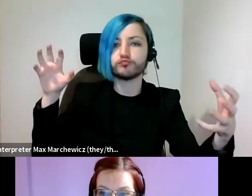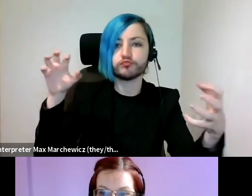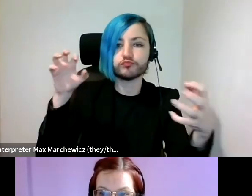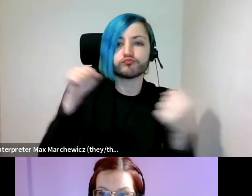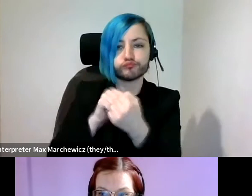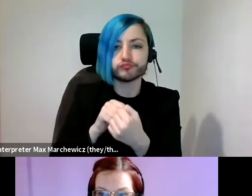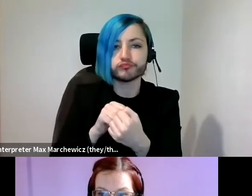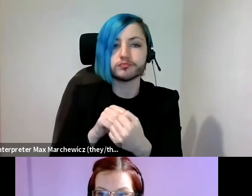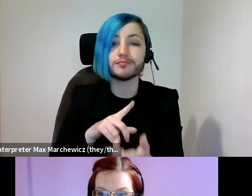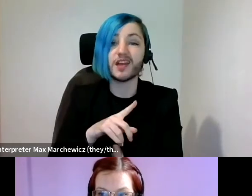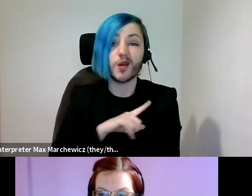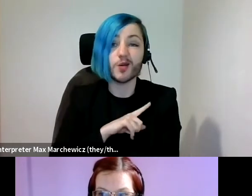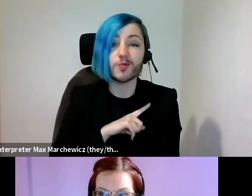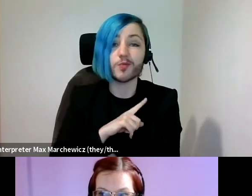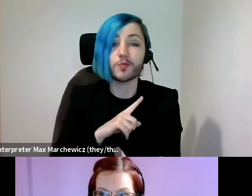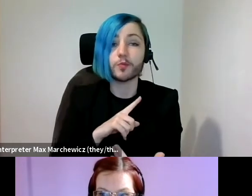from